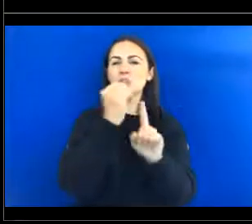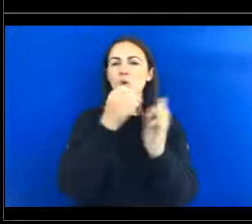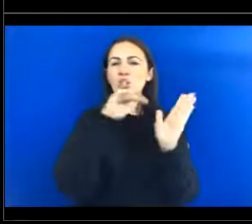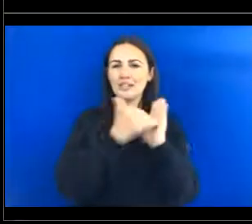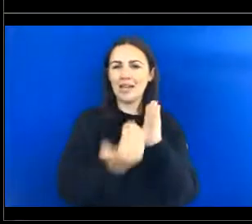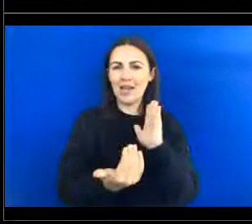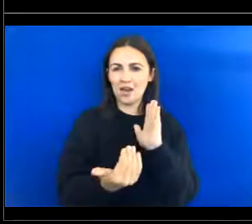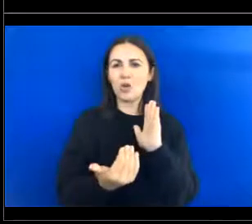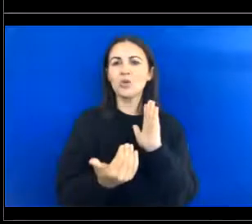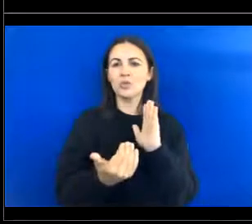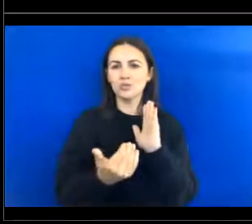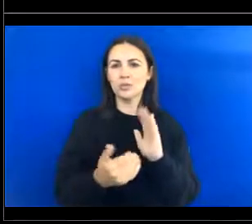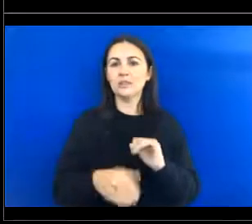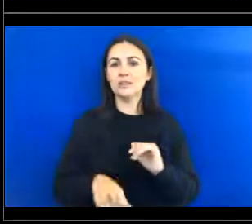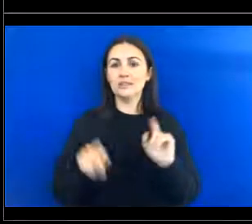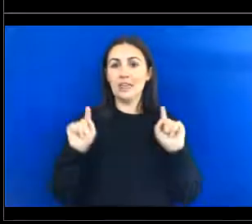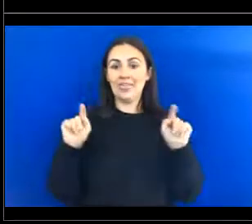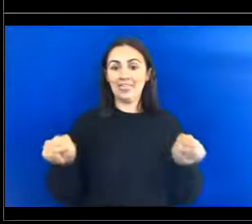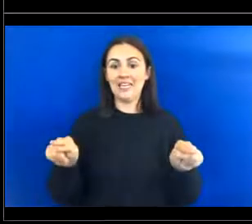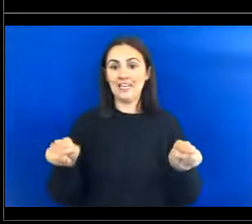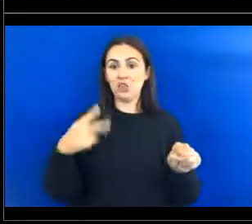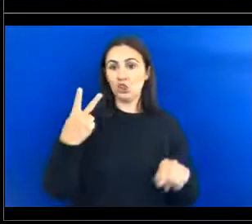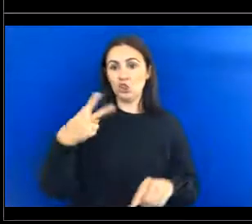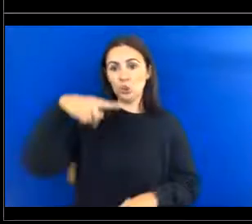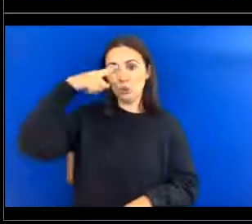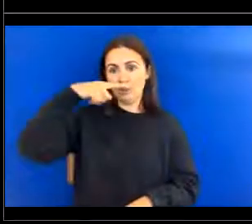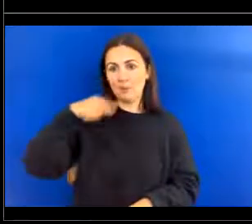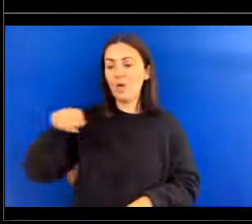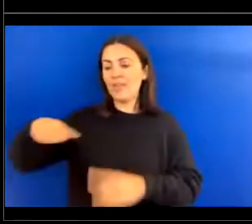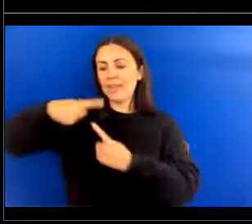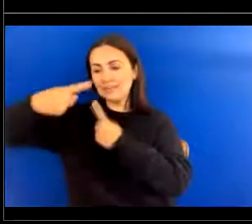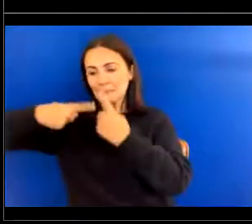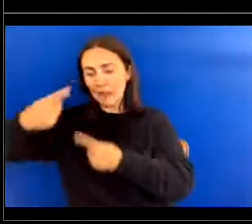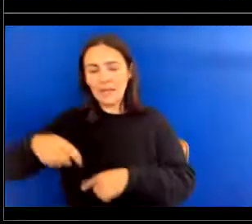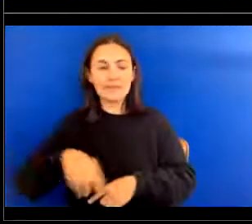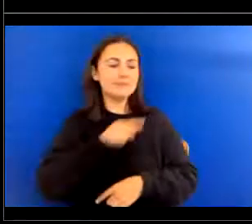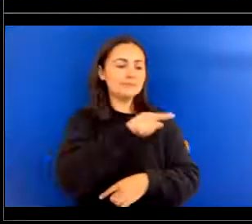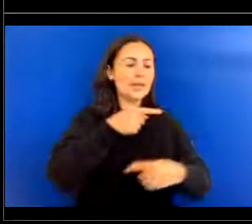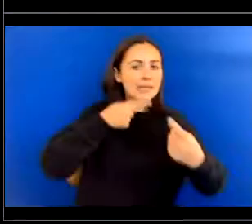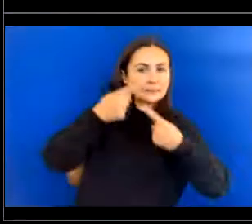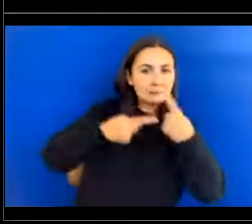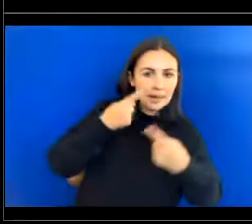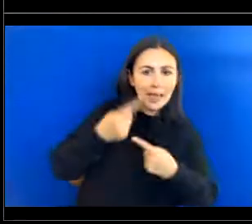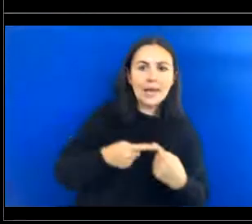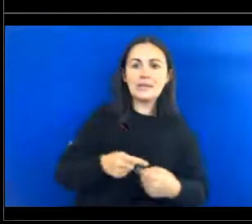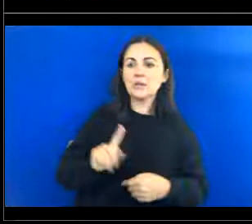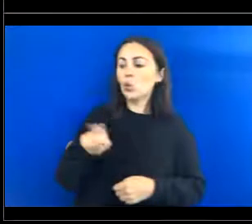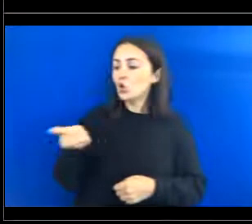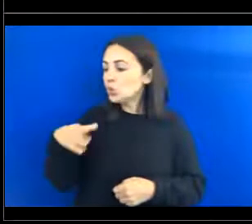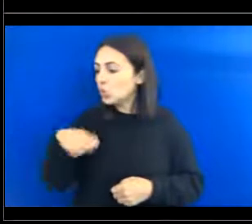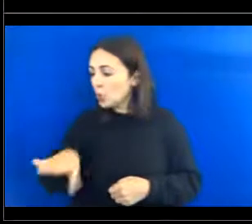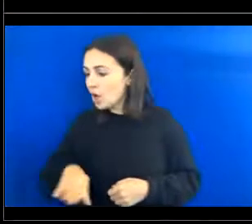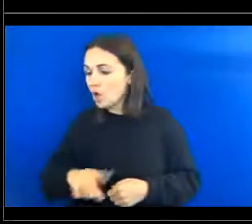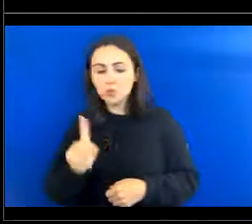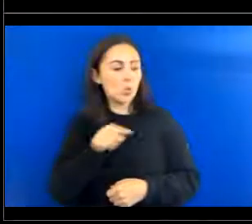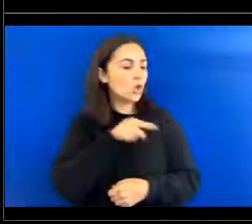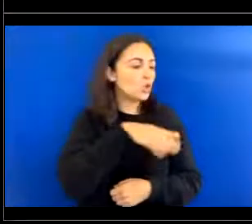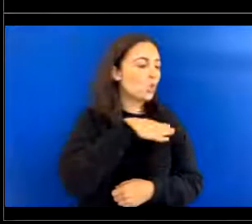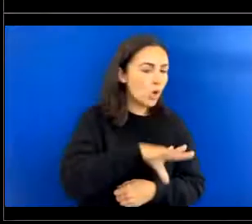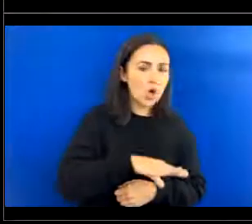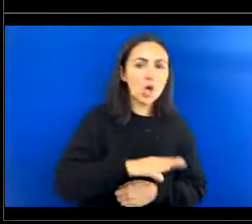at mediation. Kerry and Chris explained their thoughts and agreed on a plan, like Lynn said would happen.